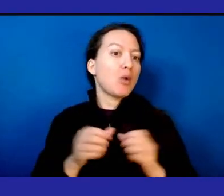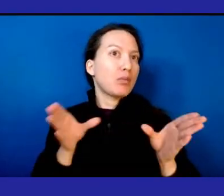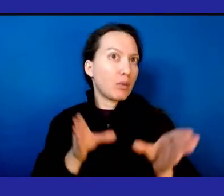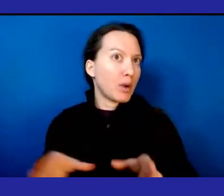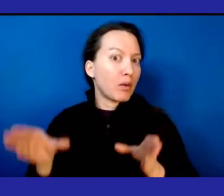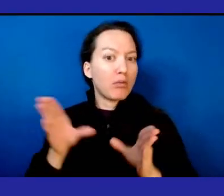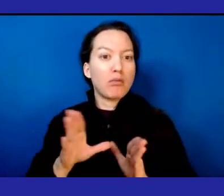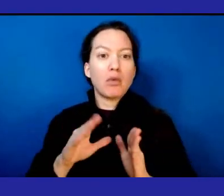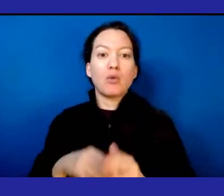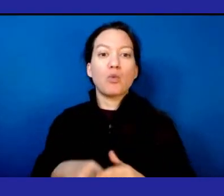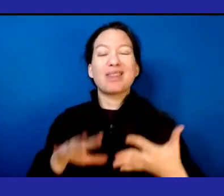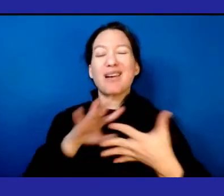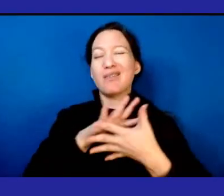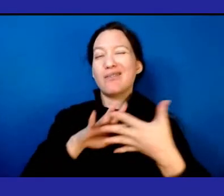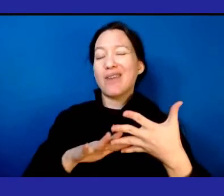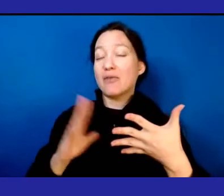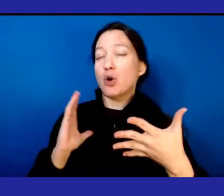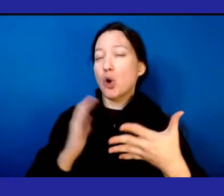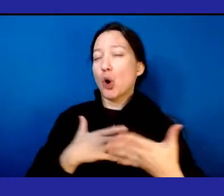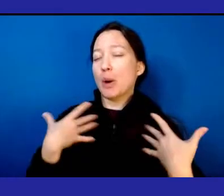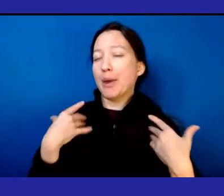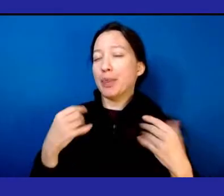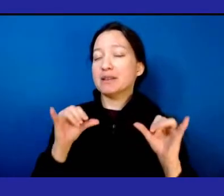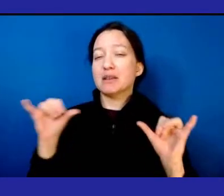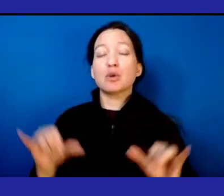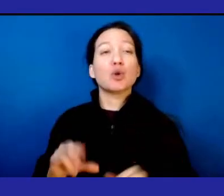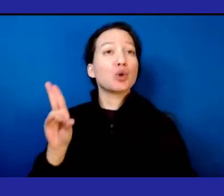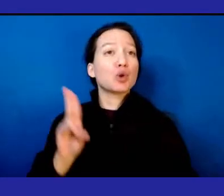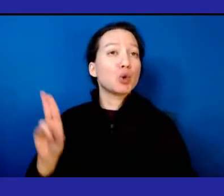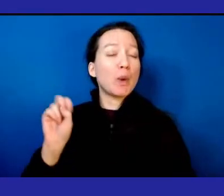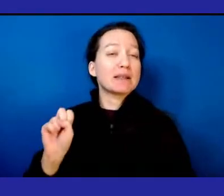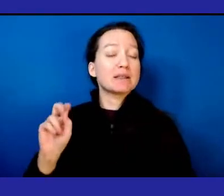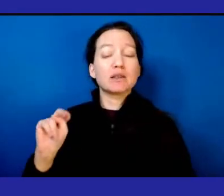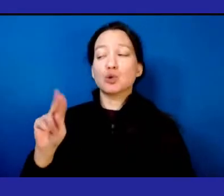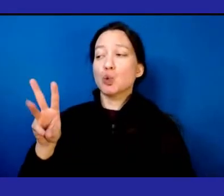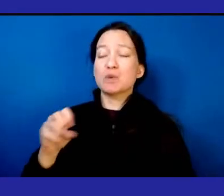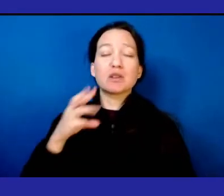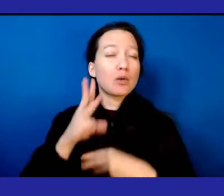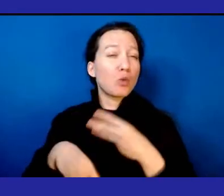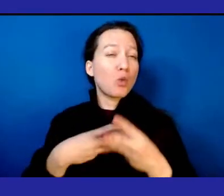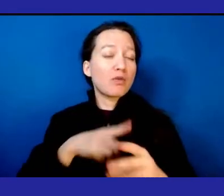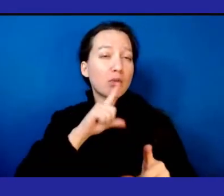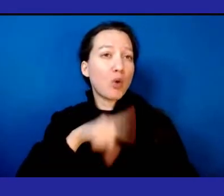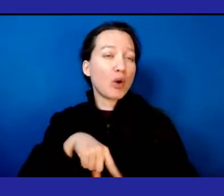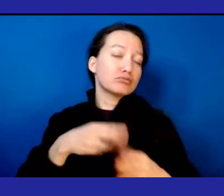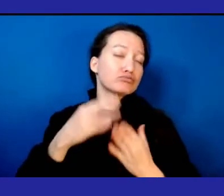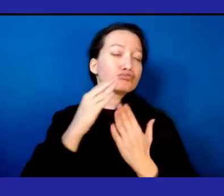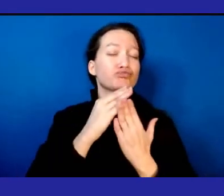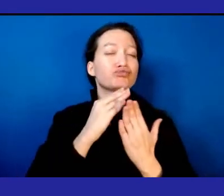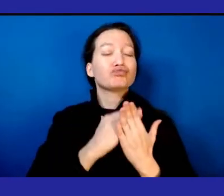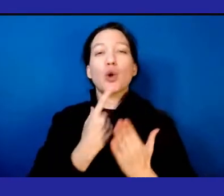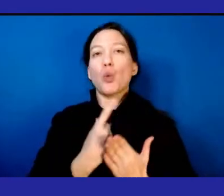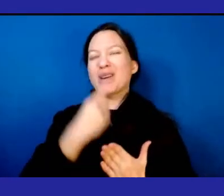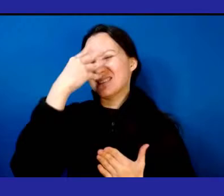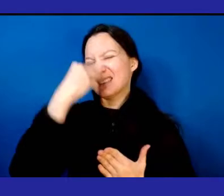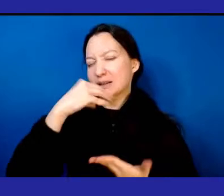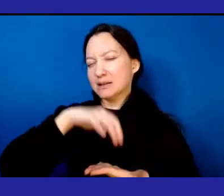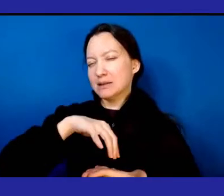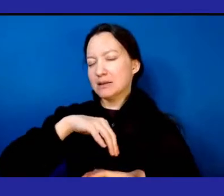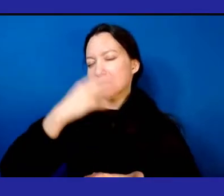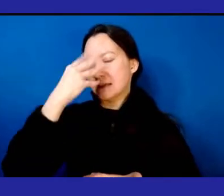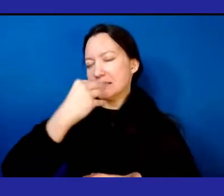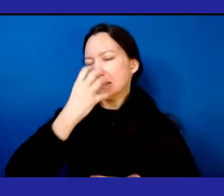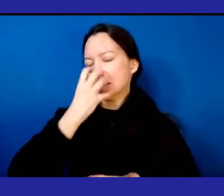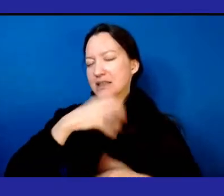health systems were named to U.S. News and World Report. One of our anesthesiologists was named to